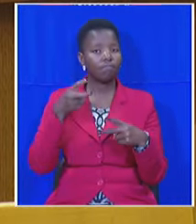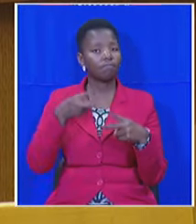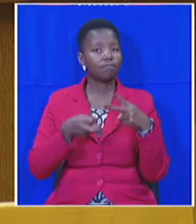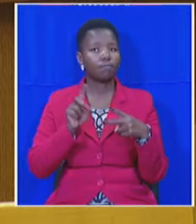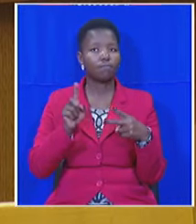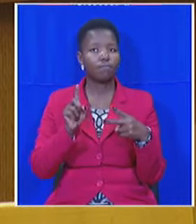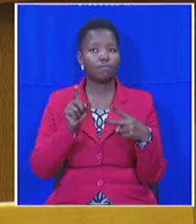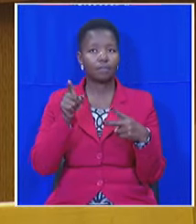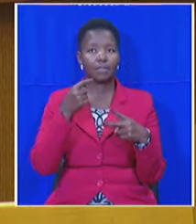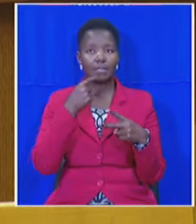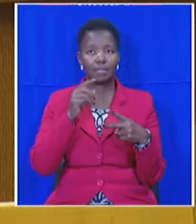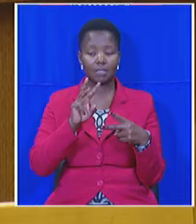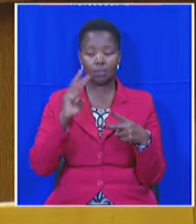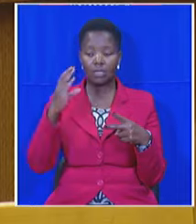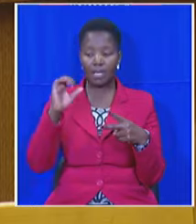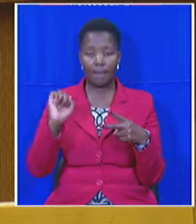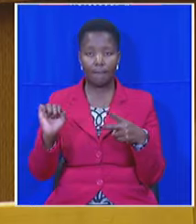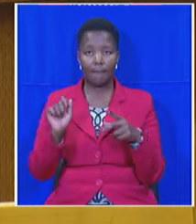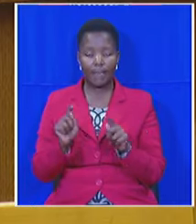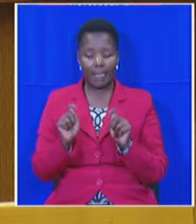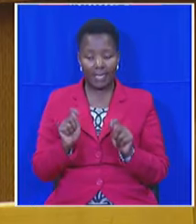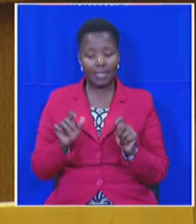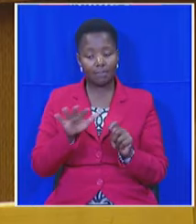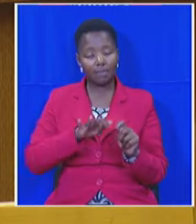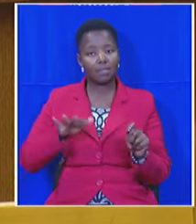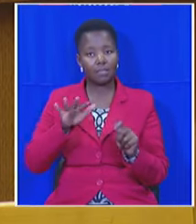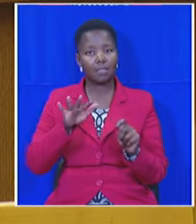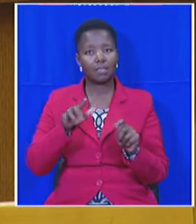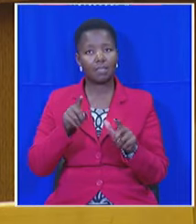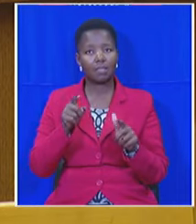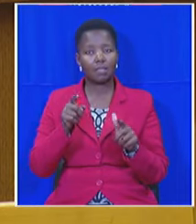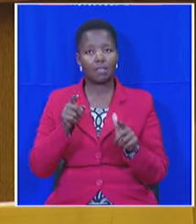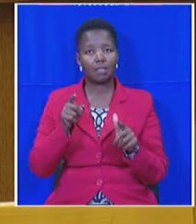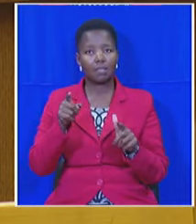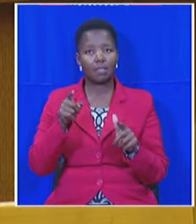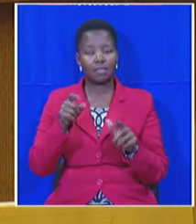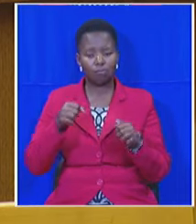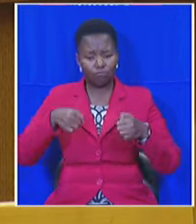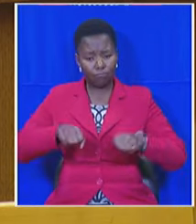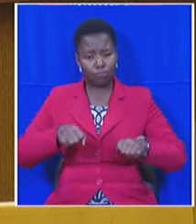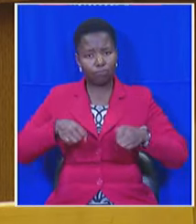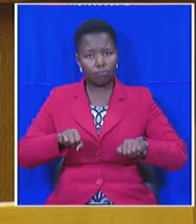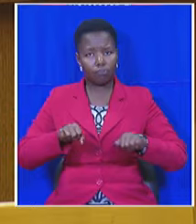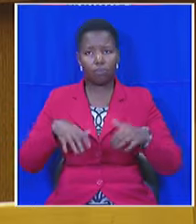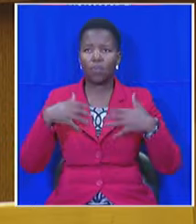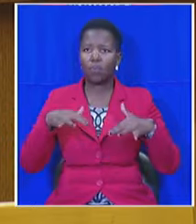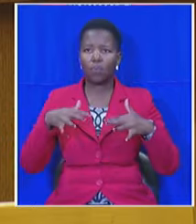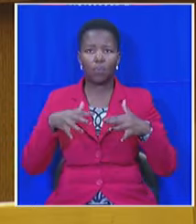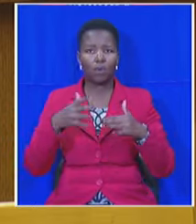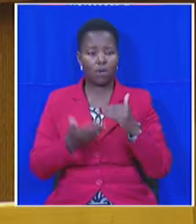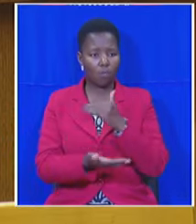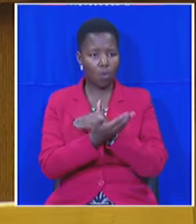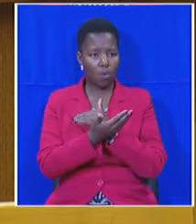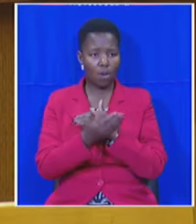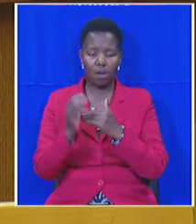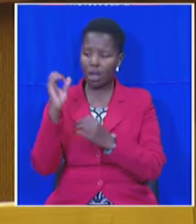regards to, if you take the Western Cape, and Cape Town in particular, and if you take the motorcyclists, they are reckless in the mornings, especially in the mornings and late in